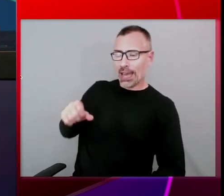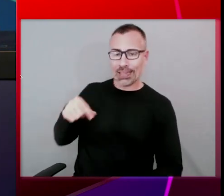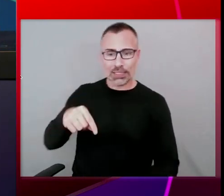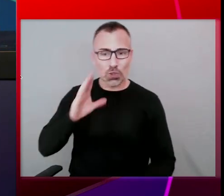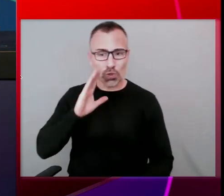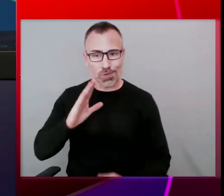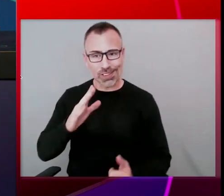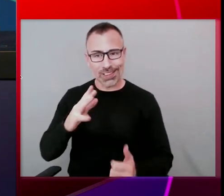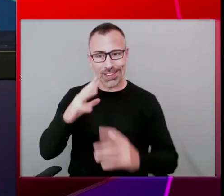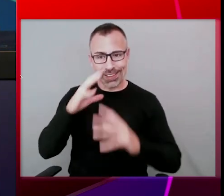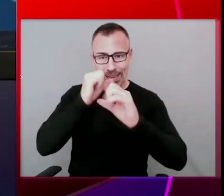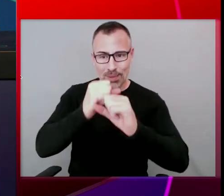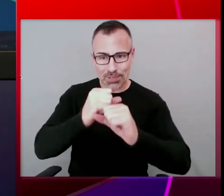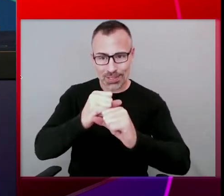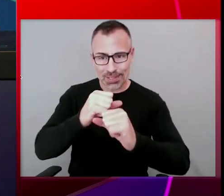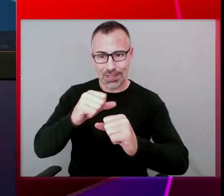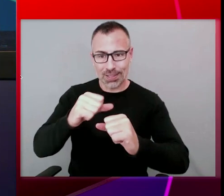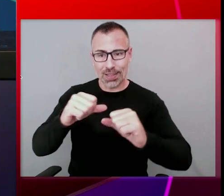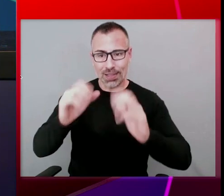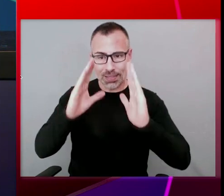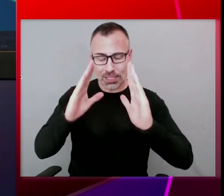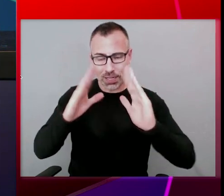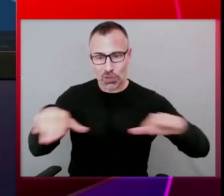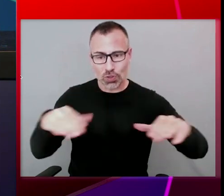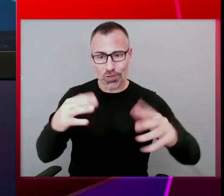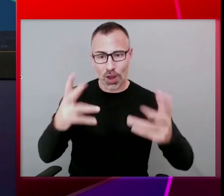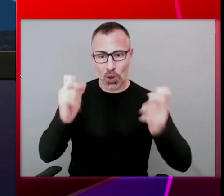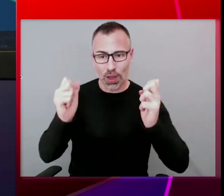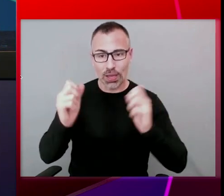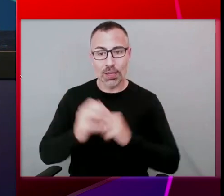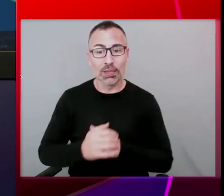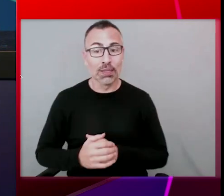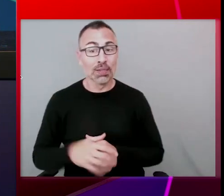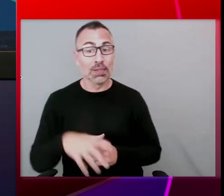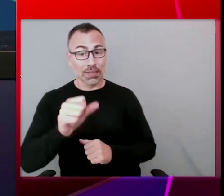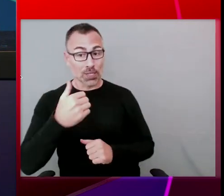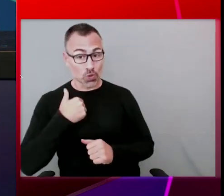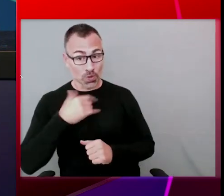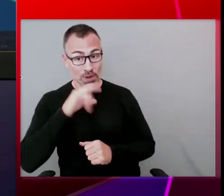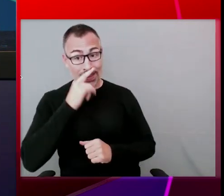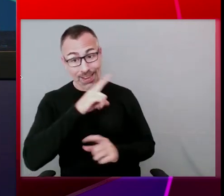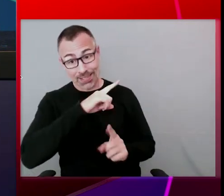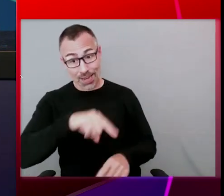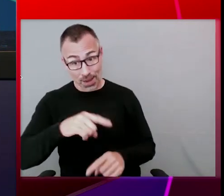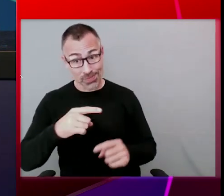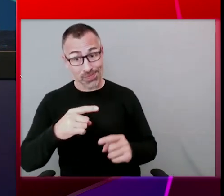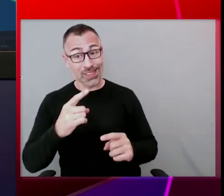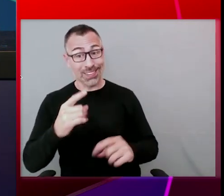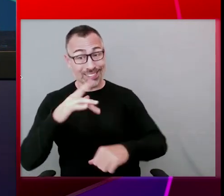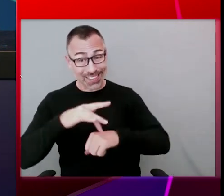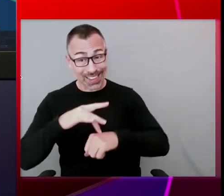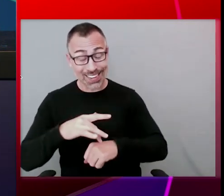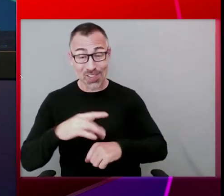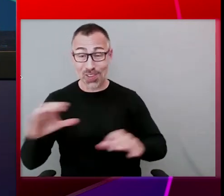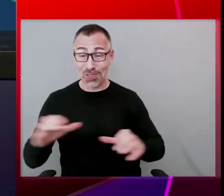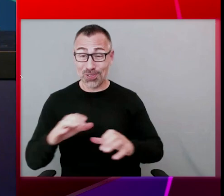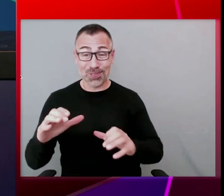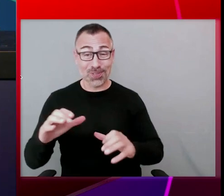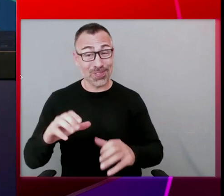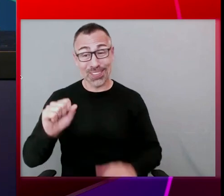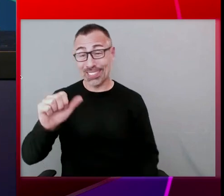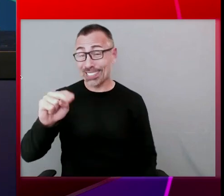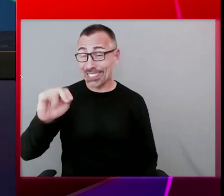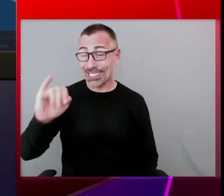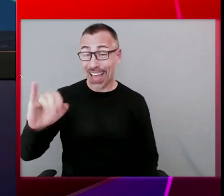straight away. So we've had kids come through it, and they can do Sonic Graffiti, and they love it, right? And